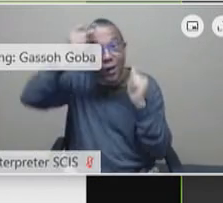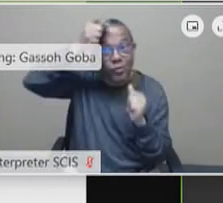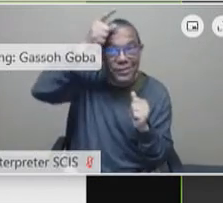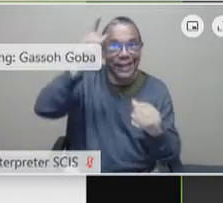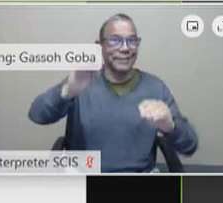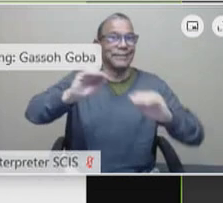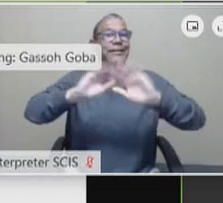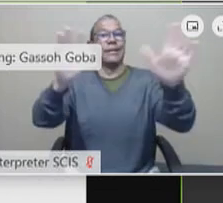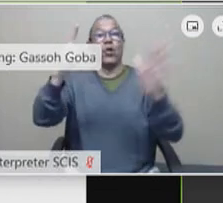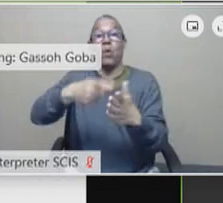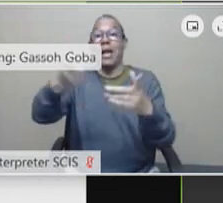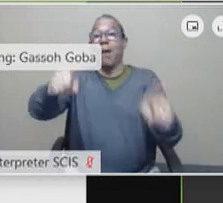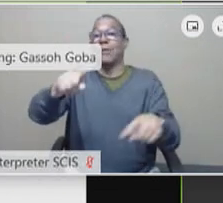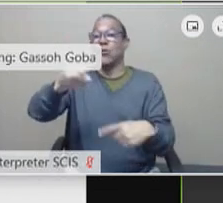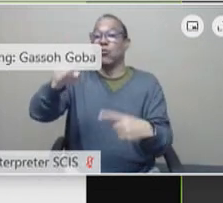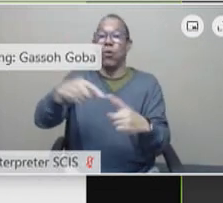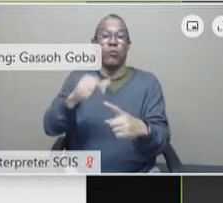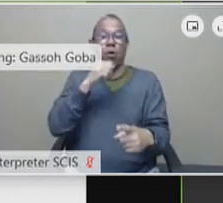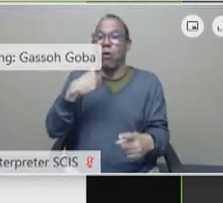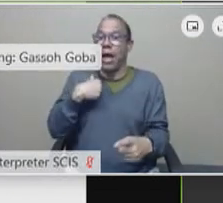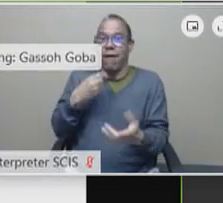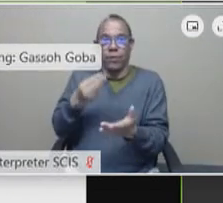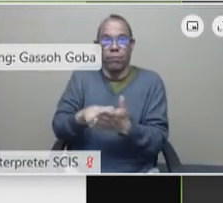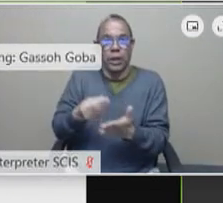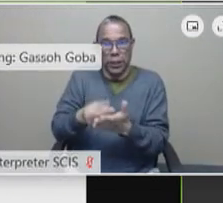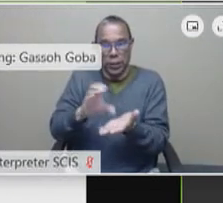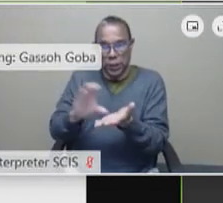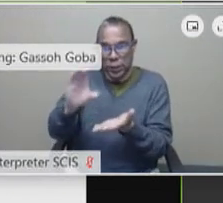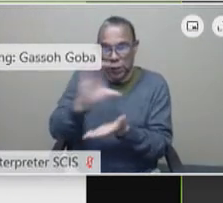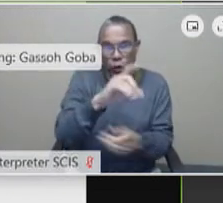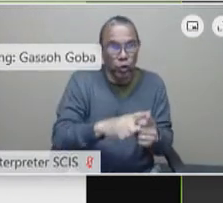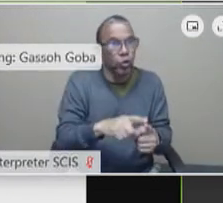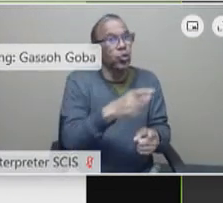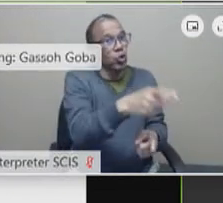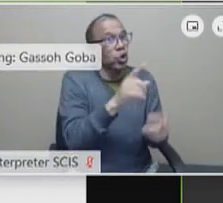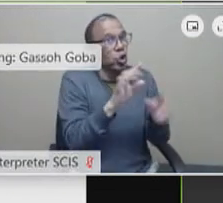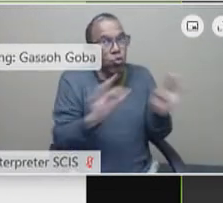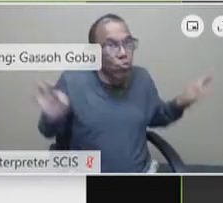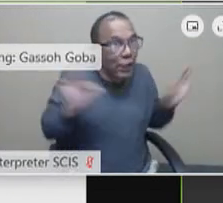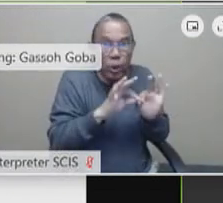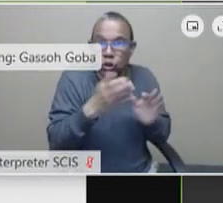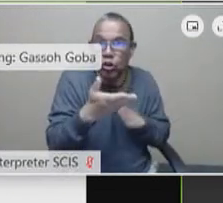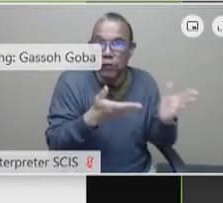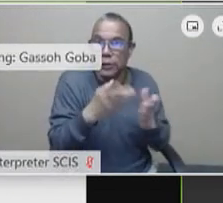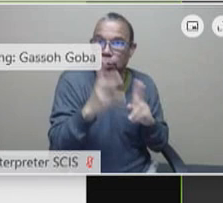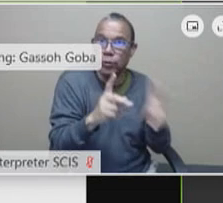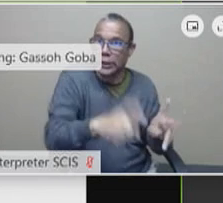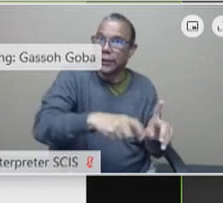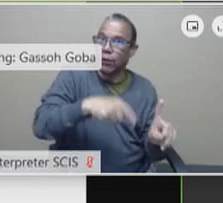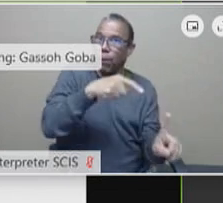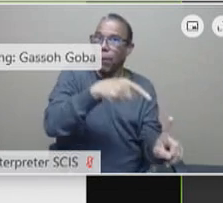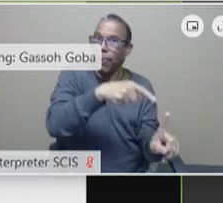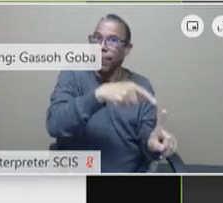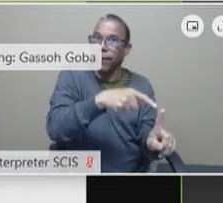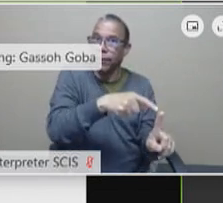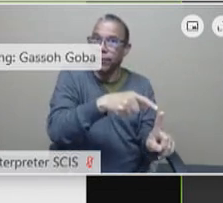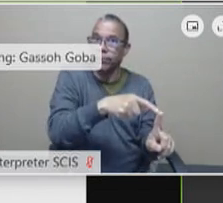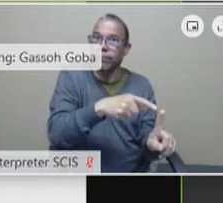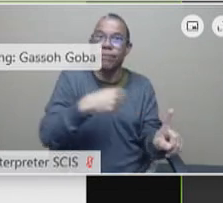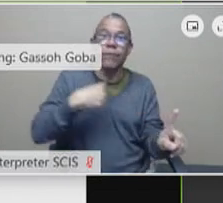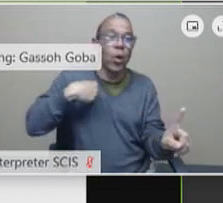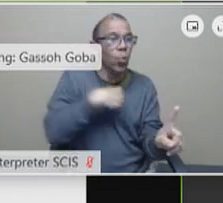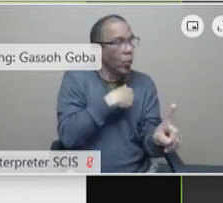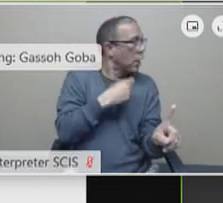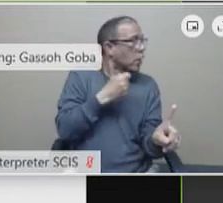do not fund critical services that people need. We have an understanding of what happens